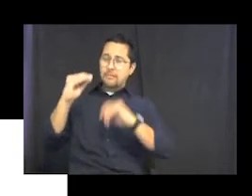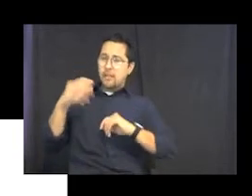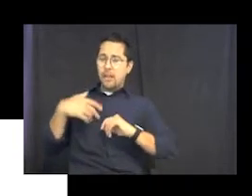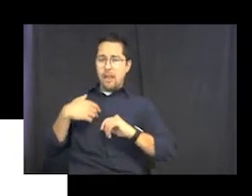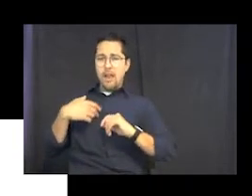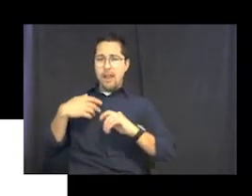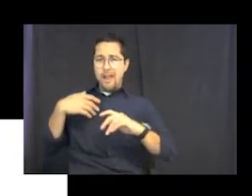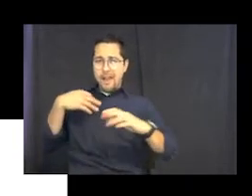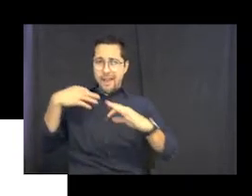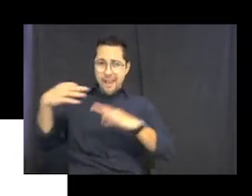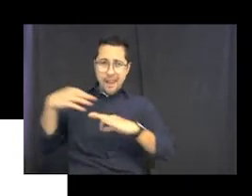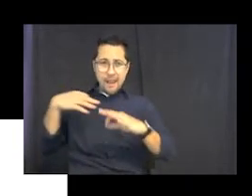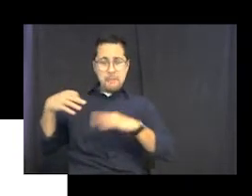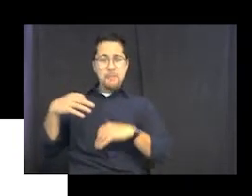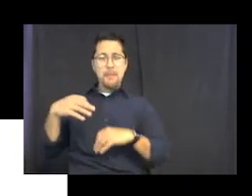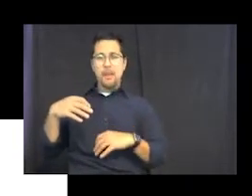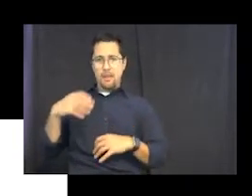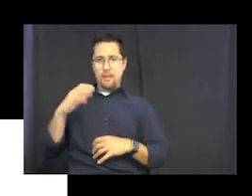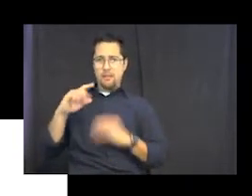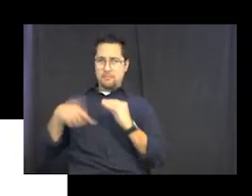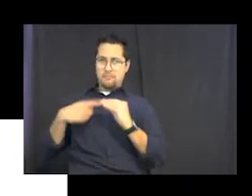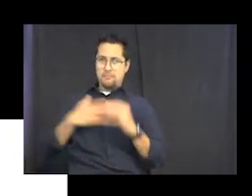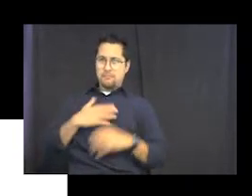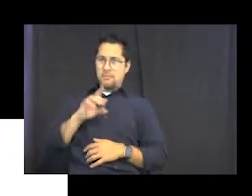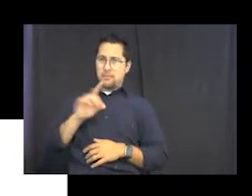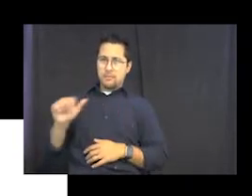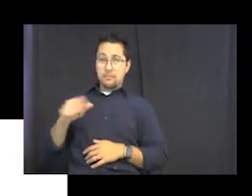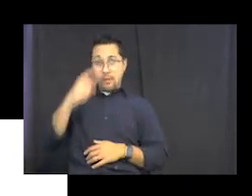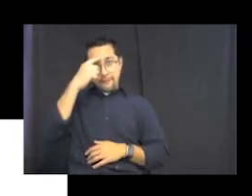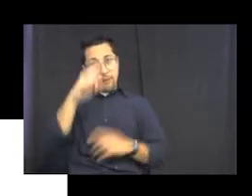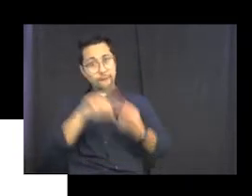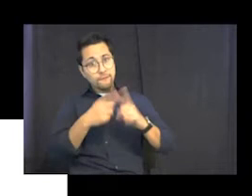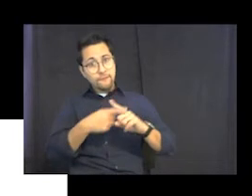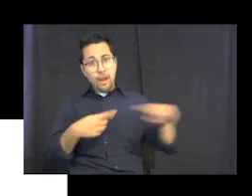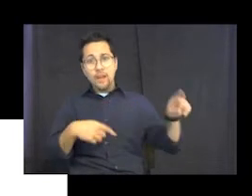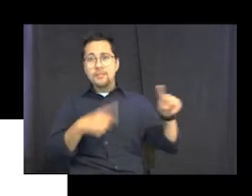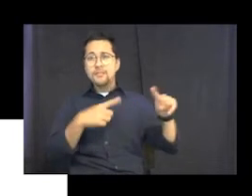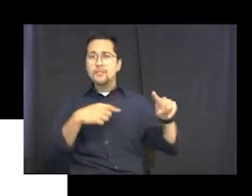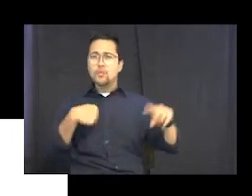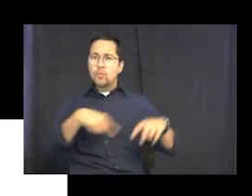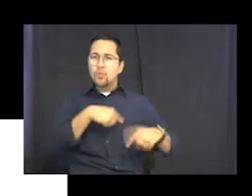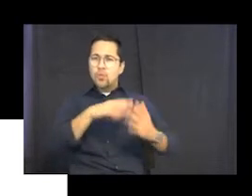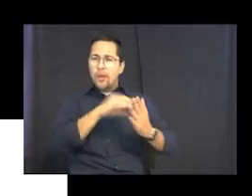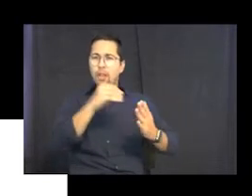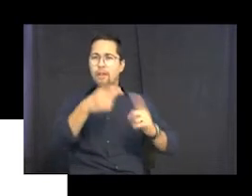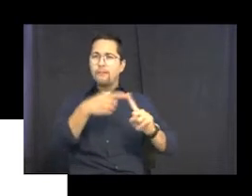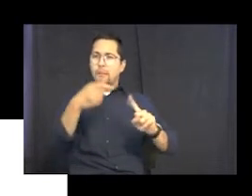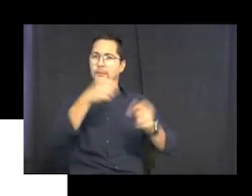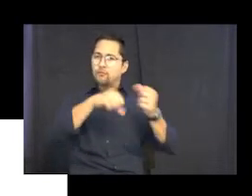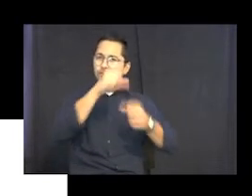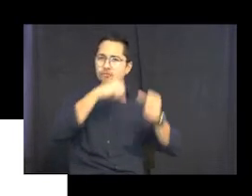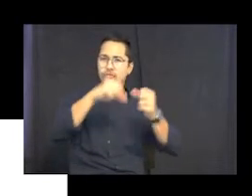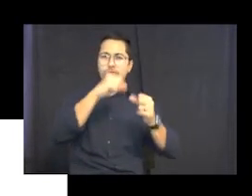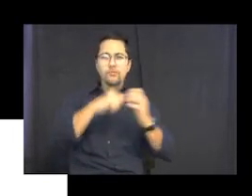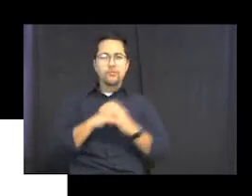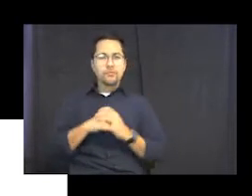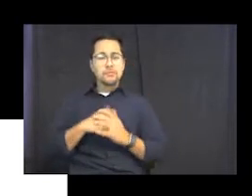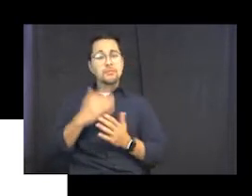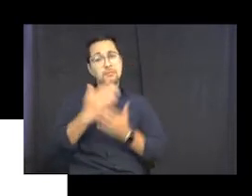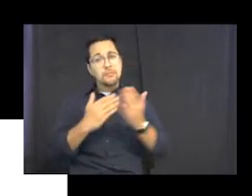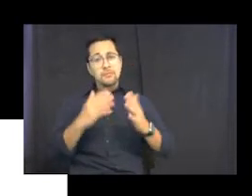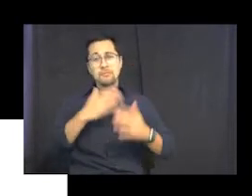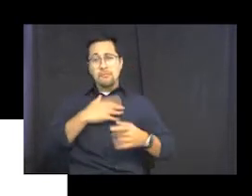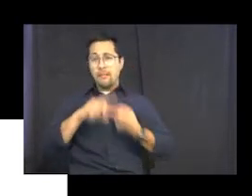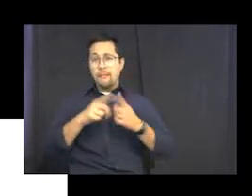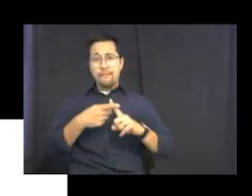explain and educate my disability. For friends, we learn from each other. Some of my friends